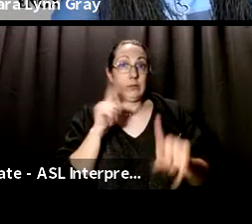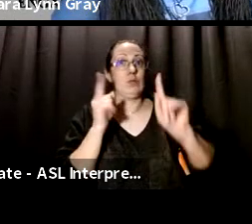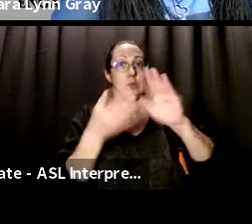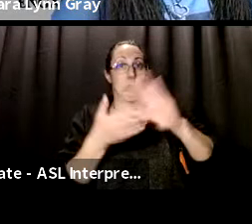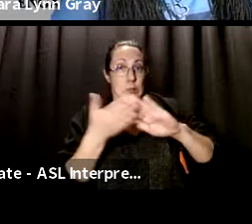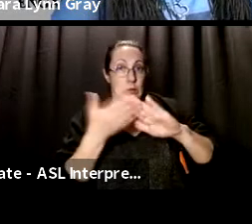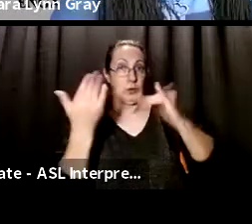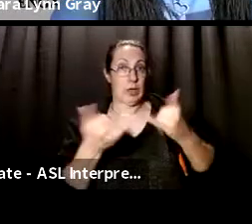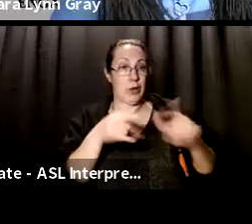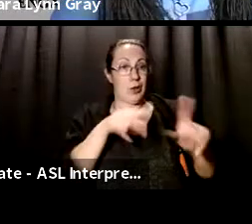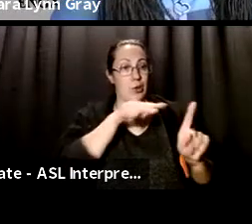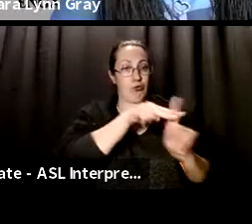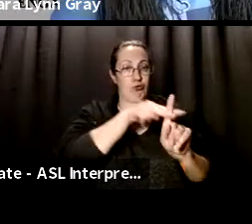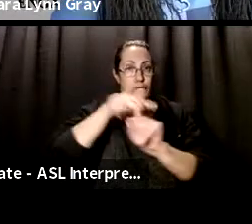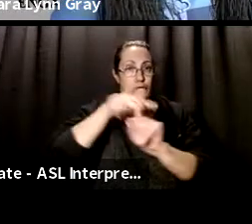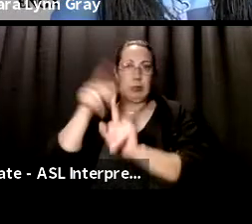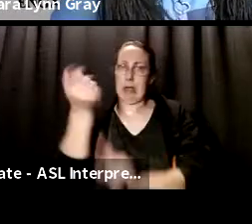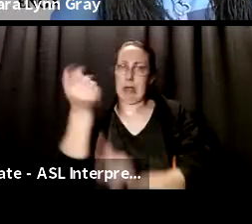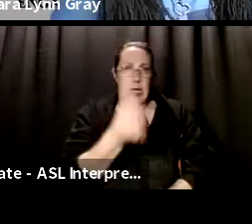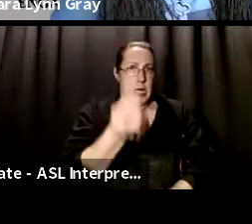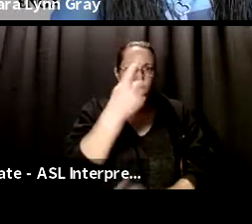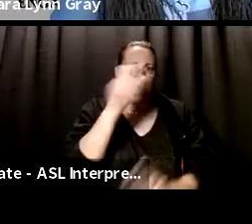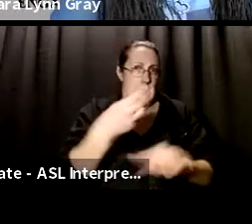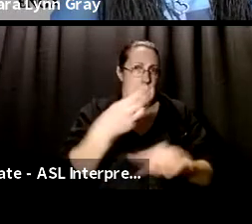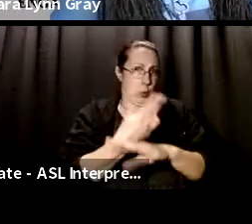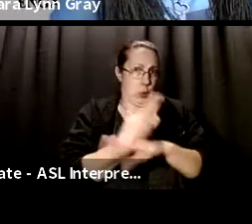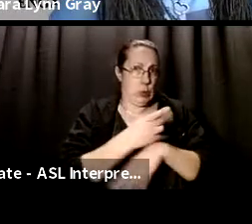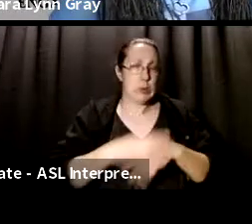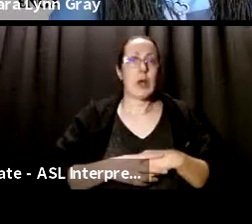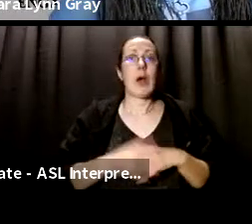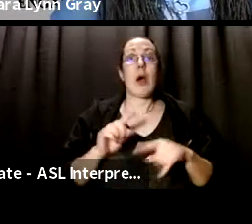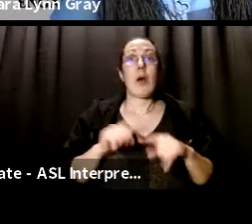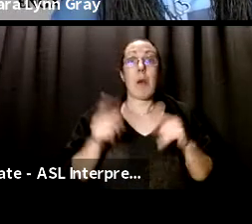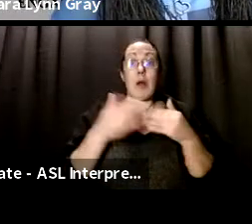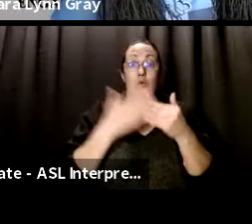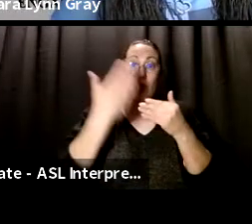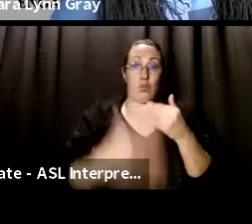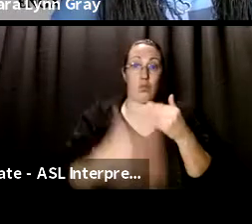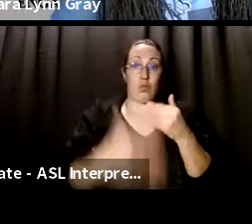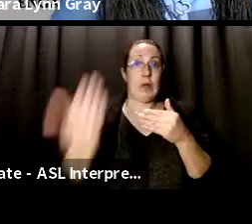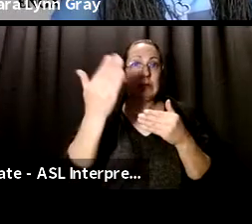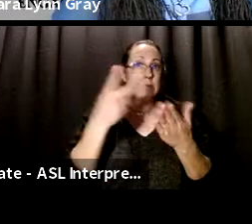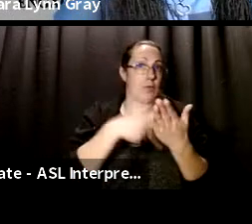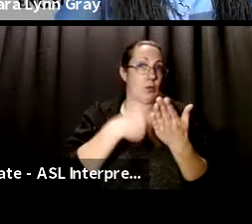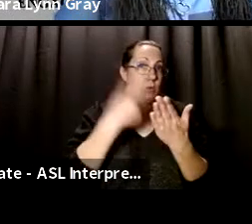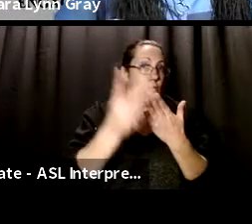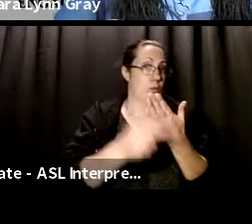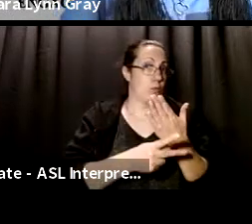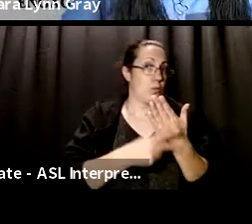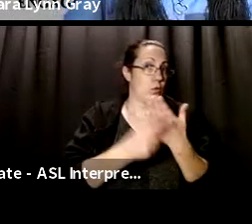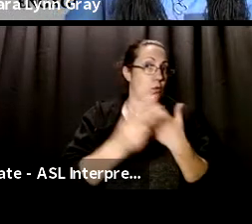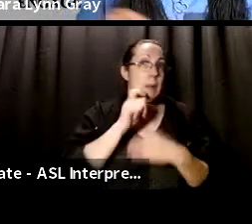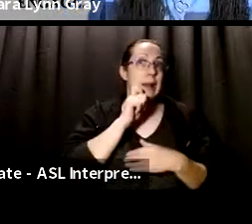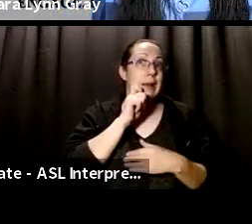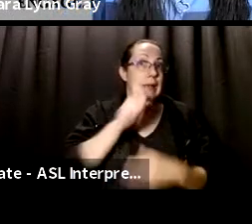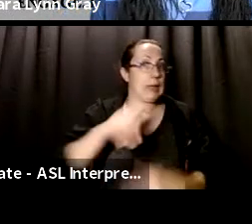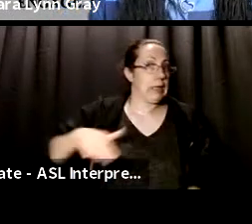that anybody can use at this point, but the rest of the components of the program are not operational